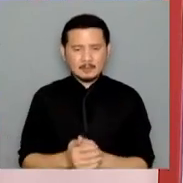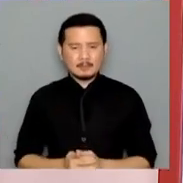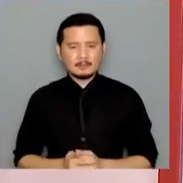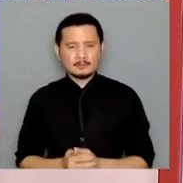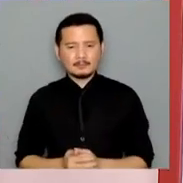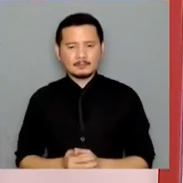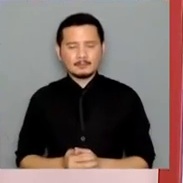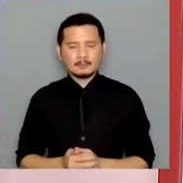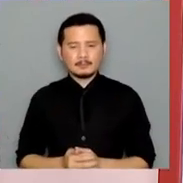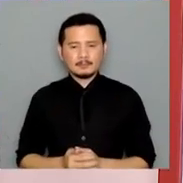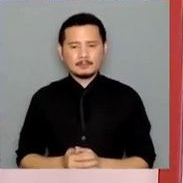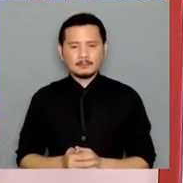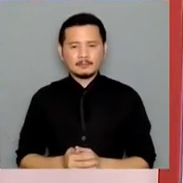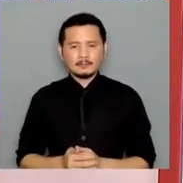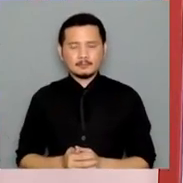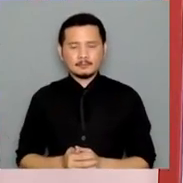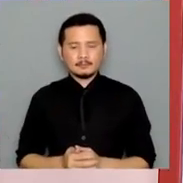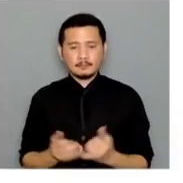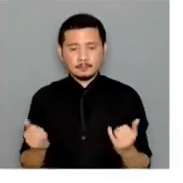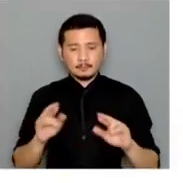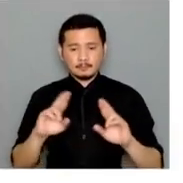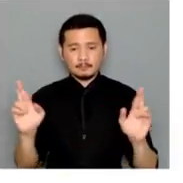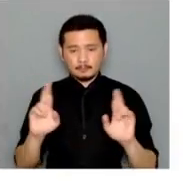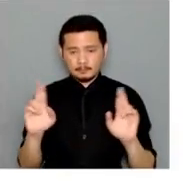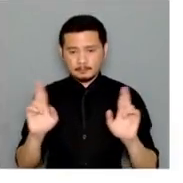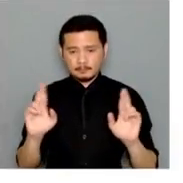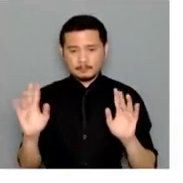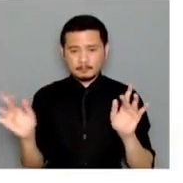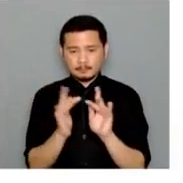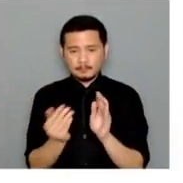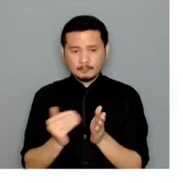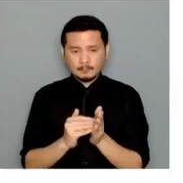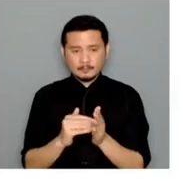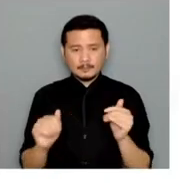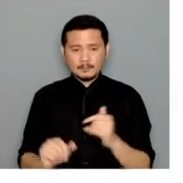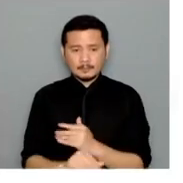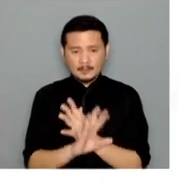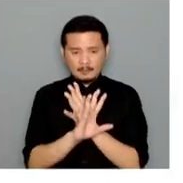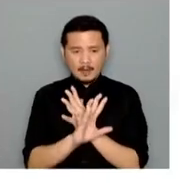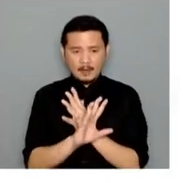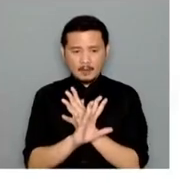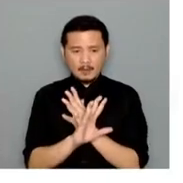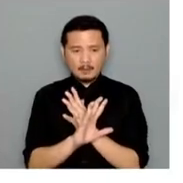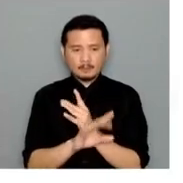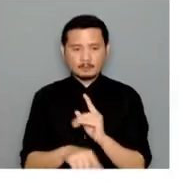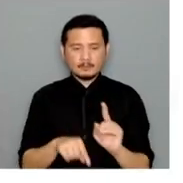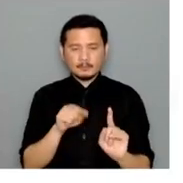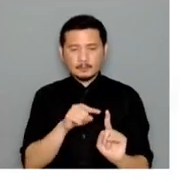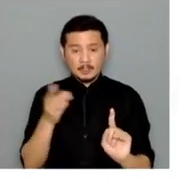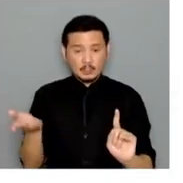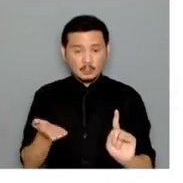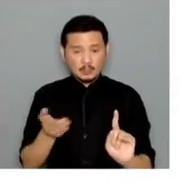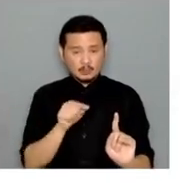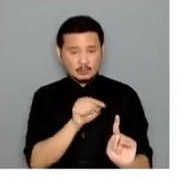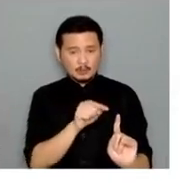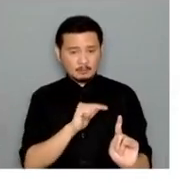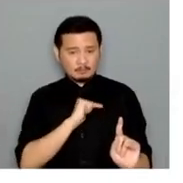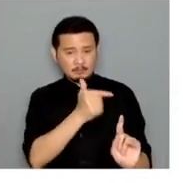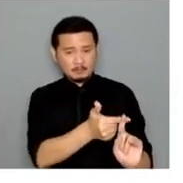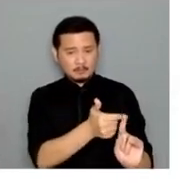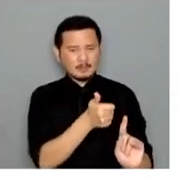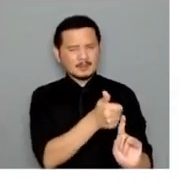Okay, we have her back online. Davao City correspondent Kristen Bulosa now back with us. She's going to tell us more about that